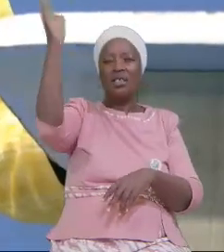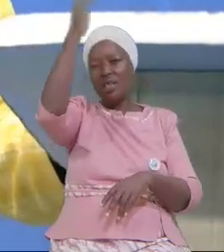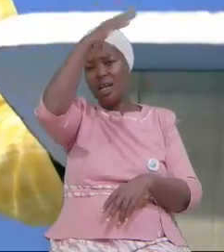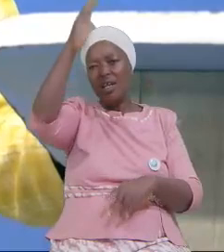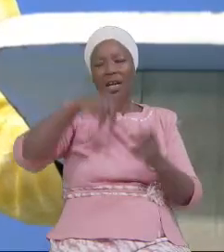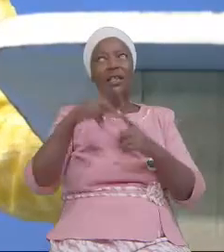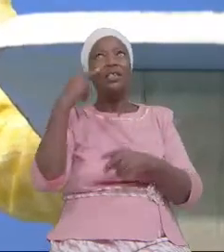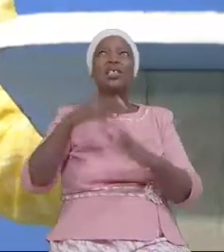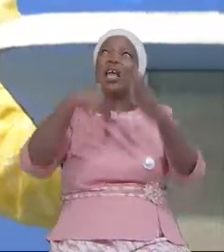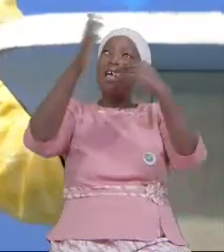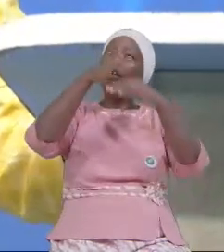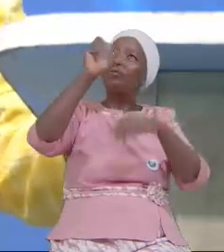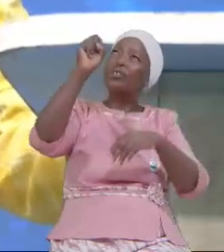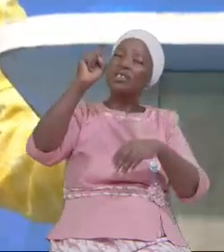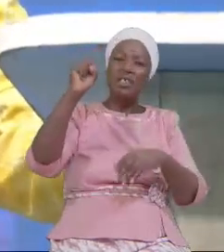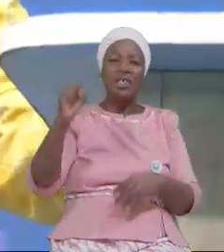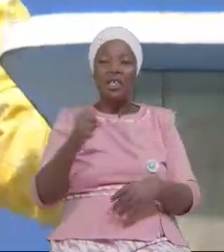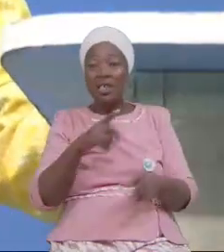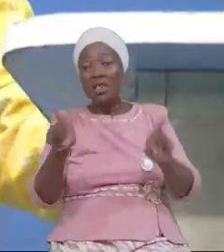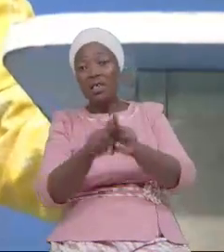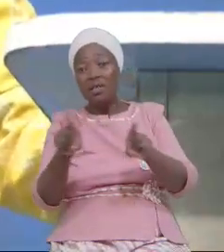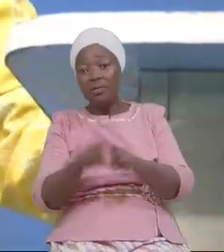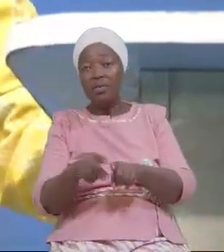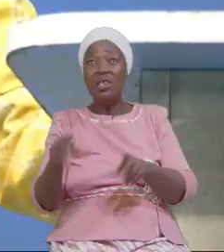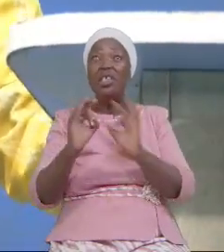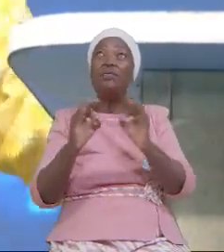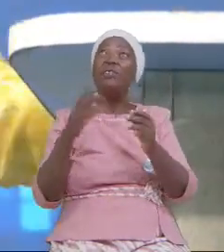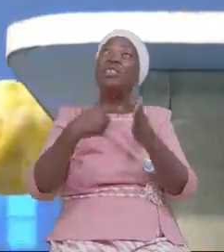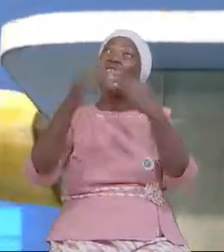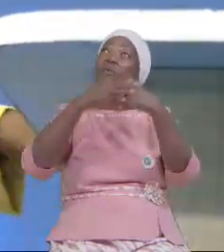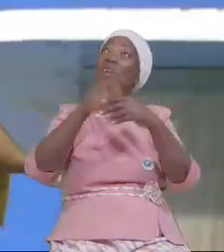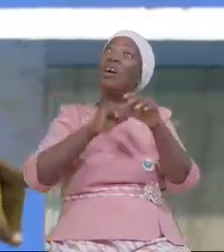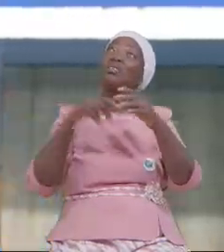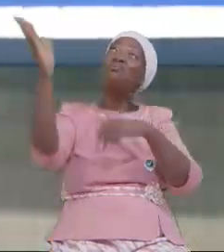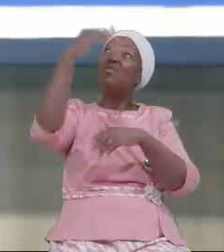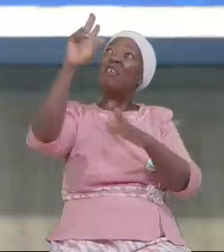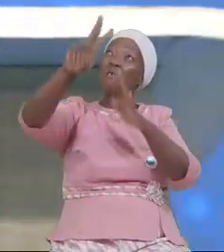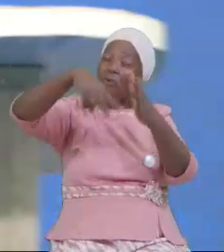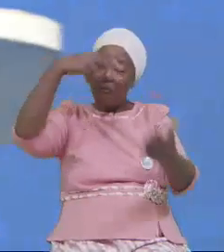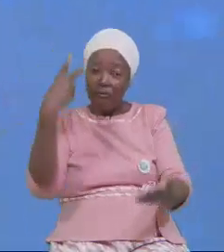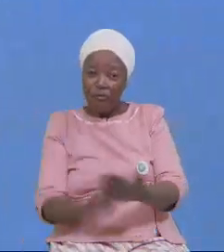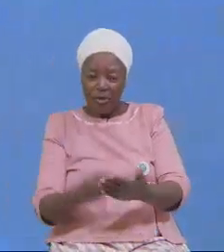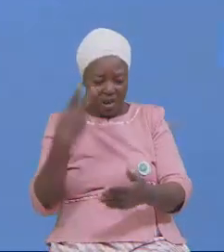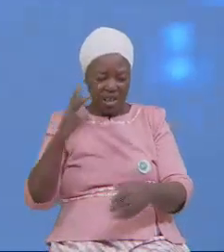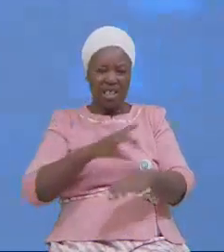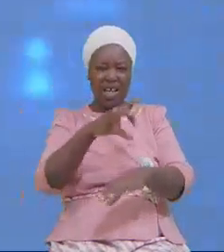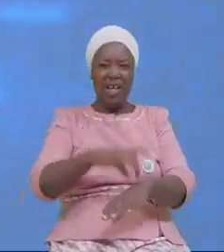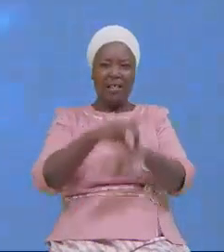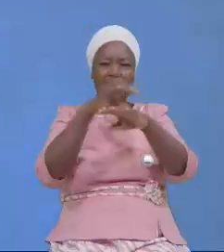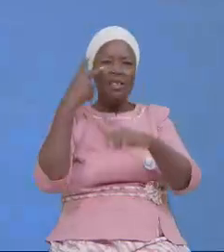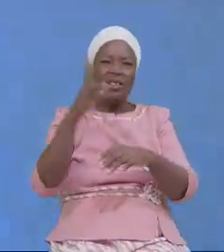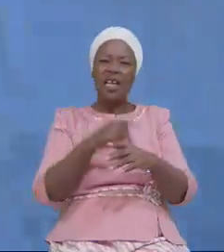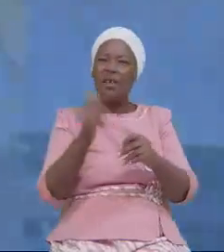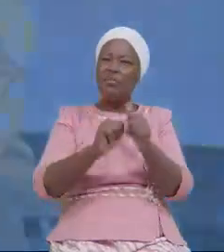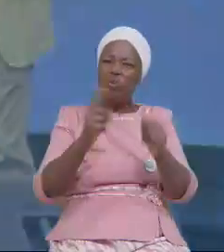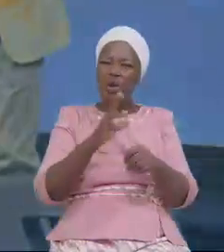heavens. Even if they fall, look at the earth. Look at the globe. Even if